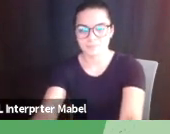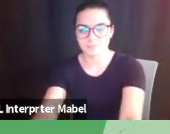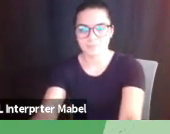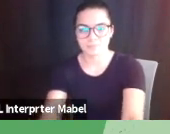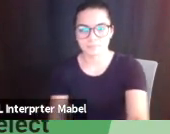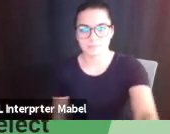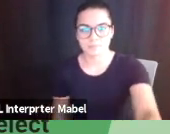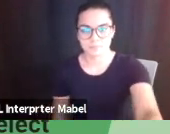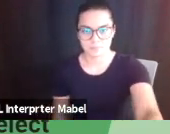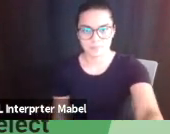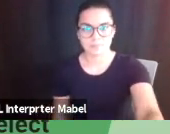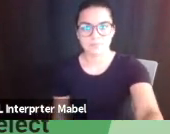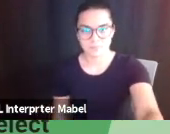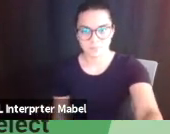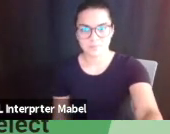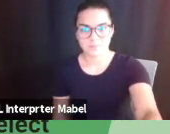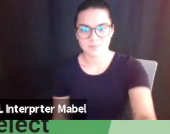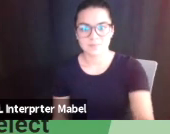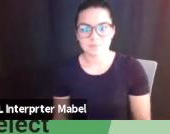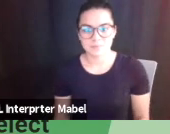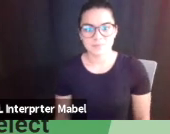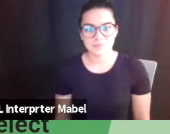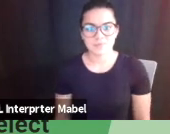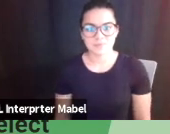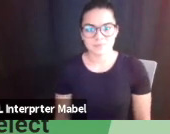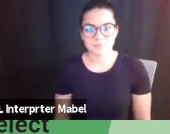Great. So the final question,